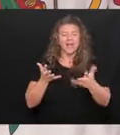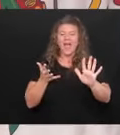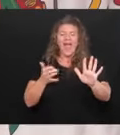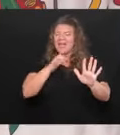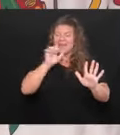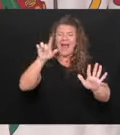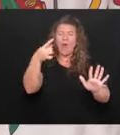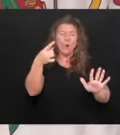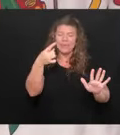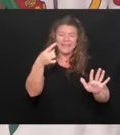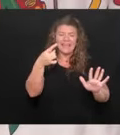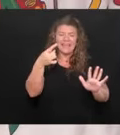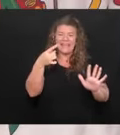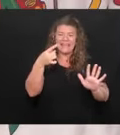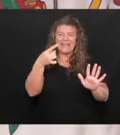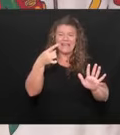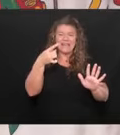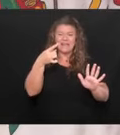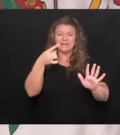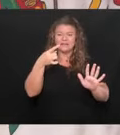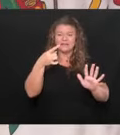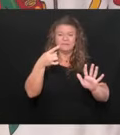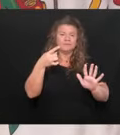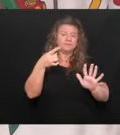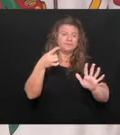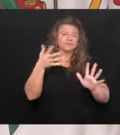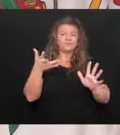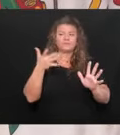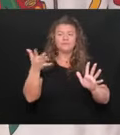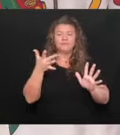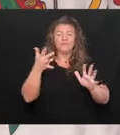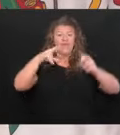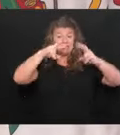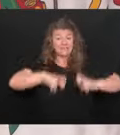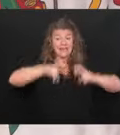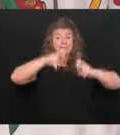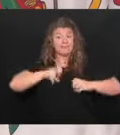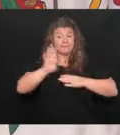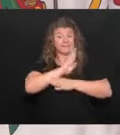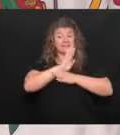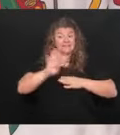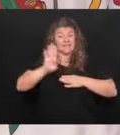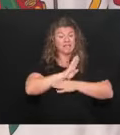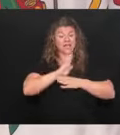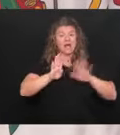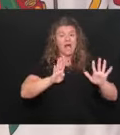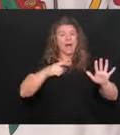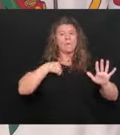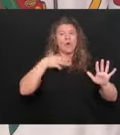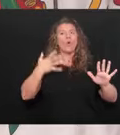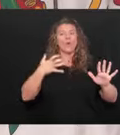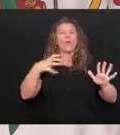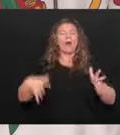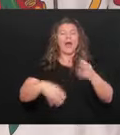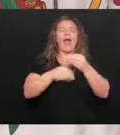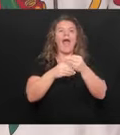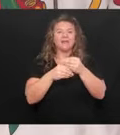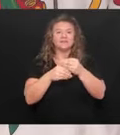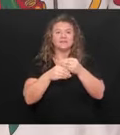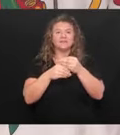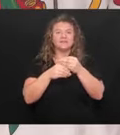be in the assessment business, but we were teeing up